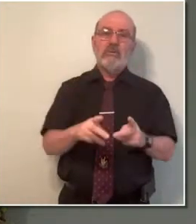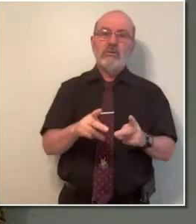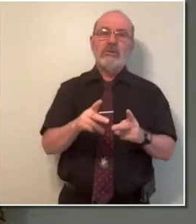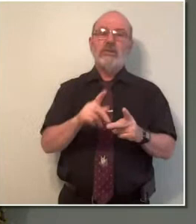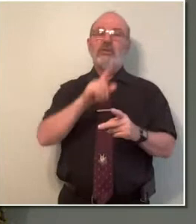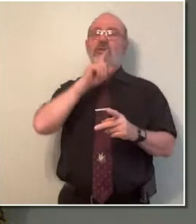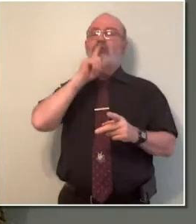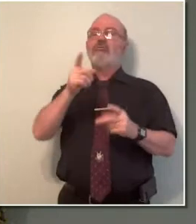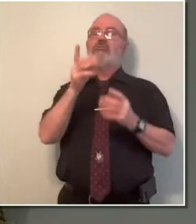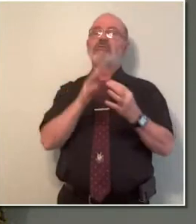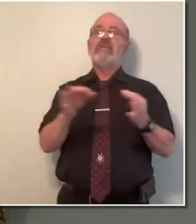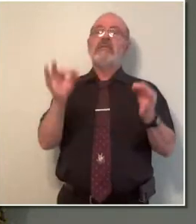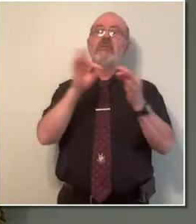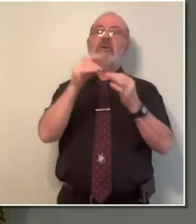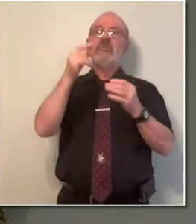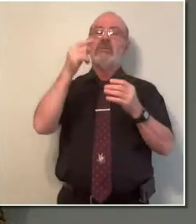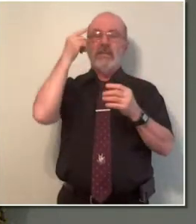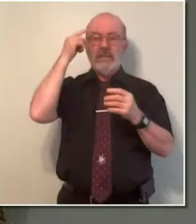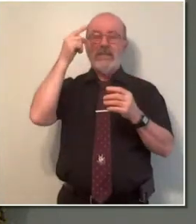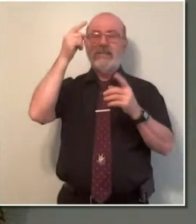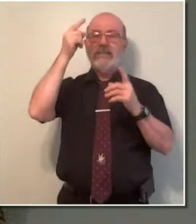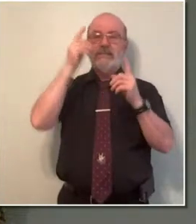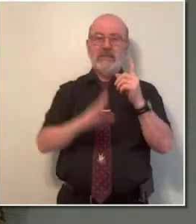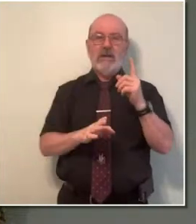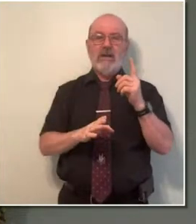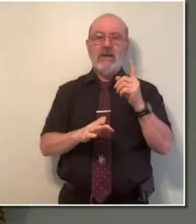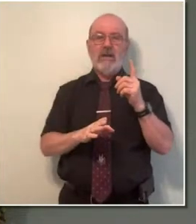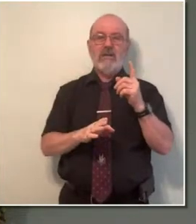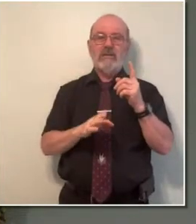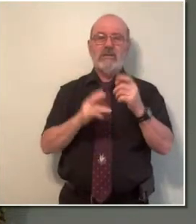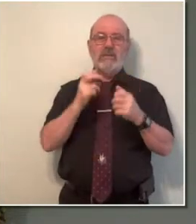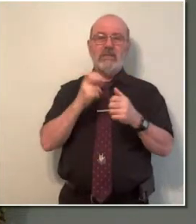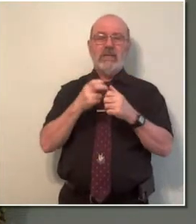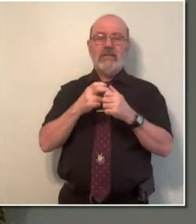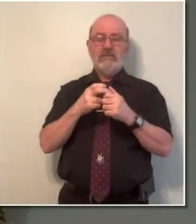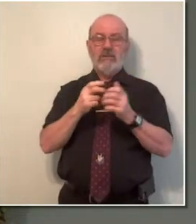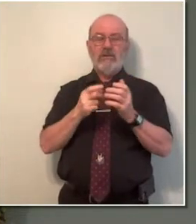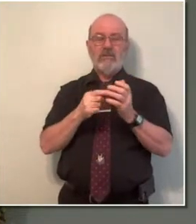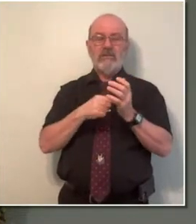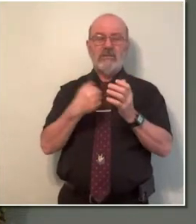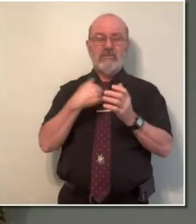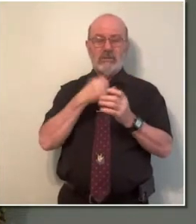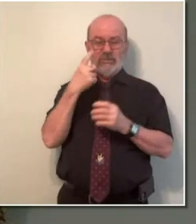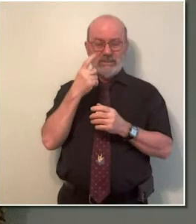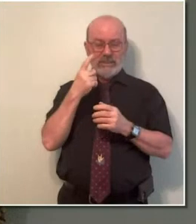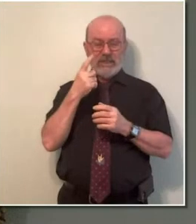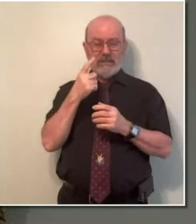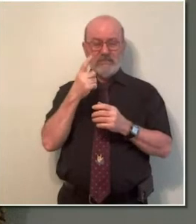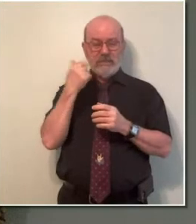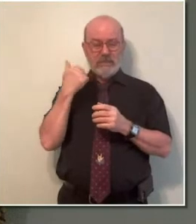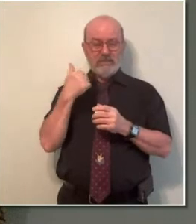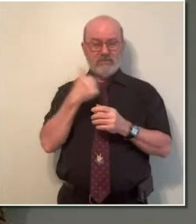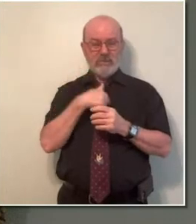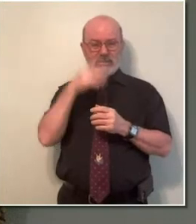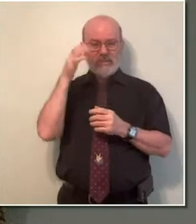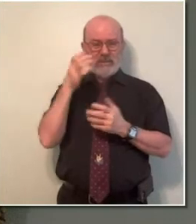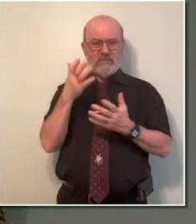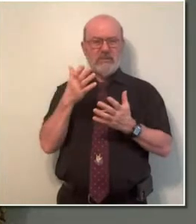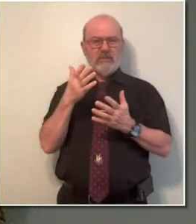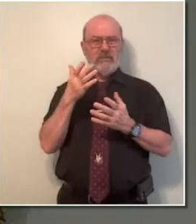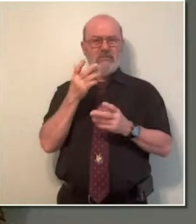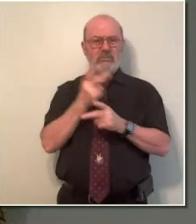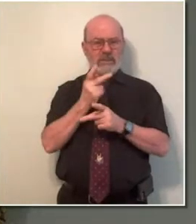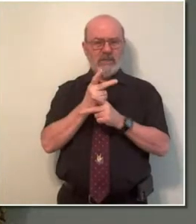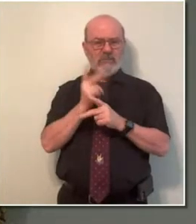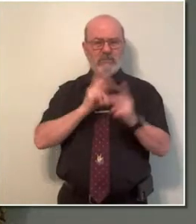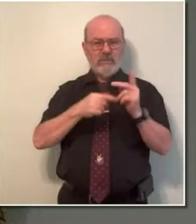matters what they think, is God. It's hard to get that into our skull sometimes because let's face it, we do care about what people